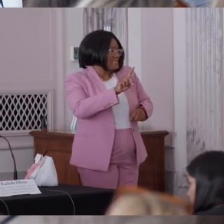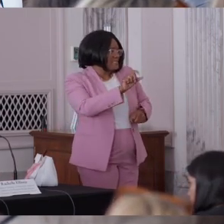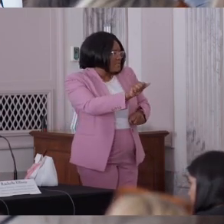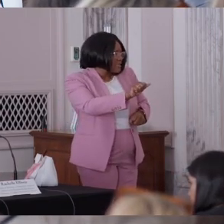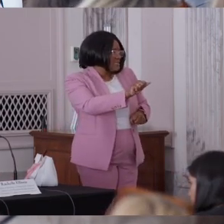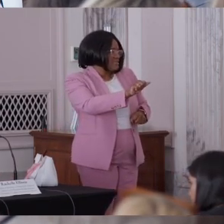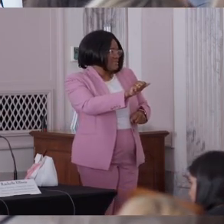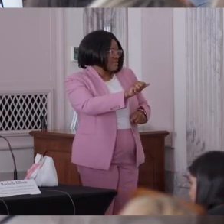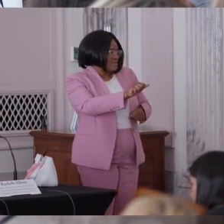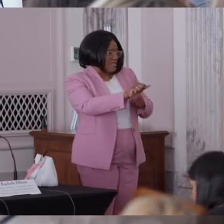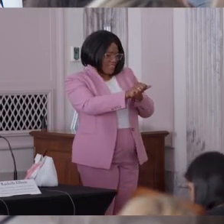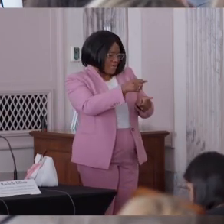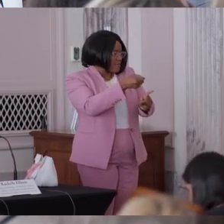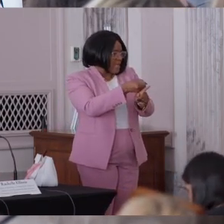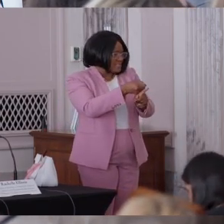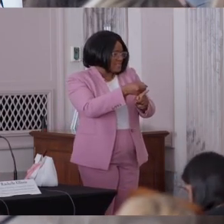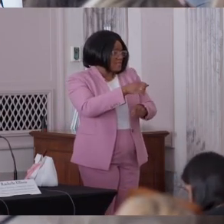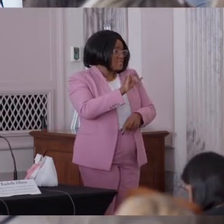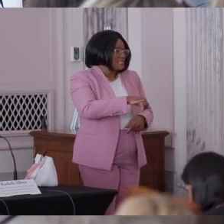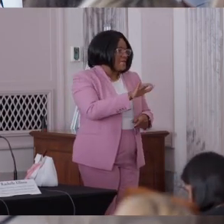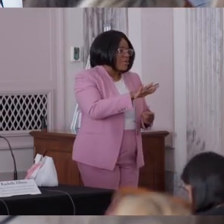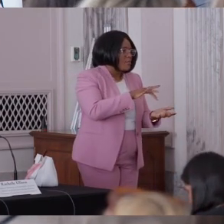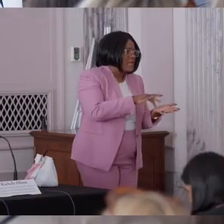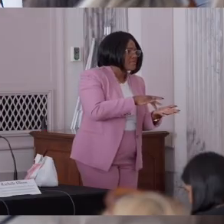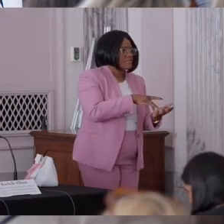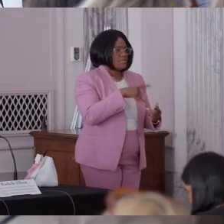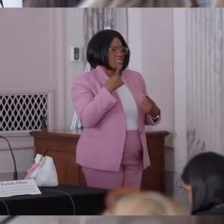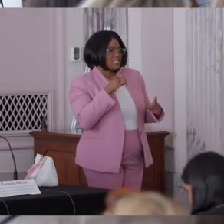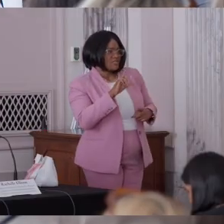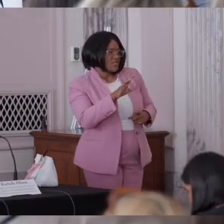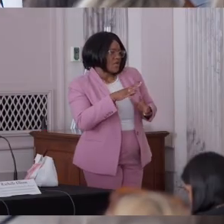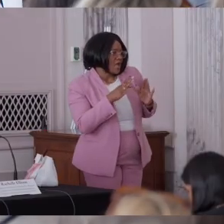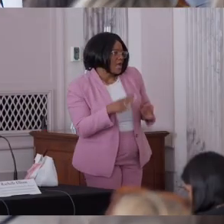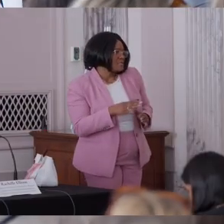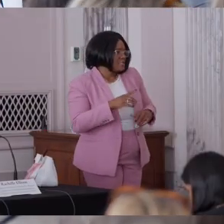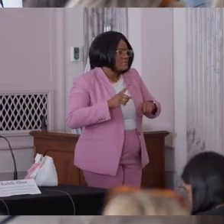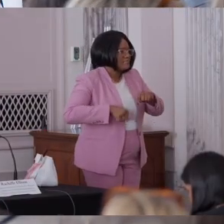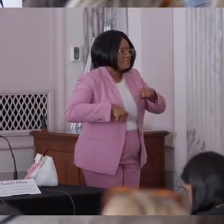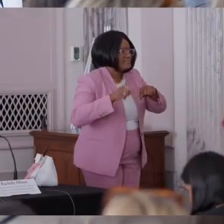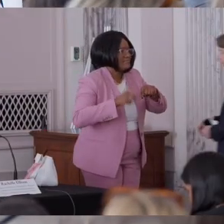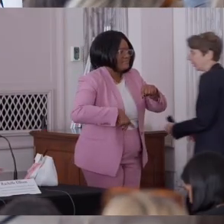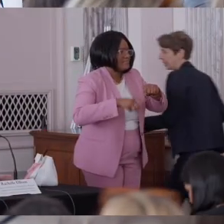to stay in their housing, be successful in their housing, be part of their communities.